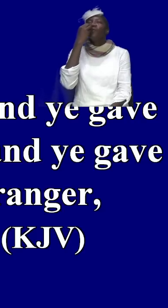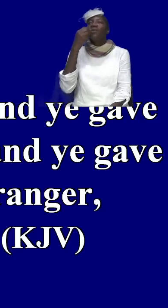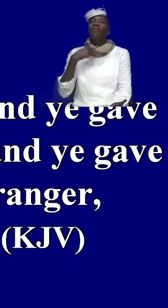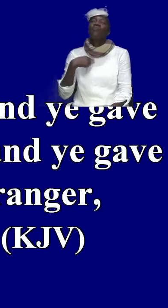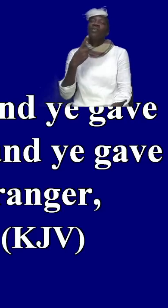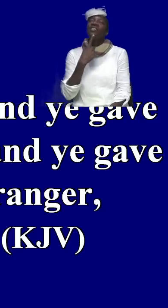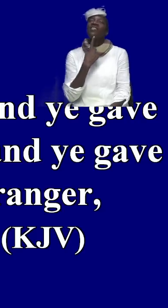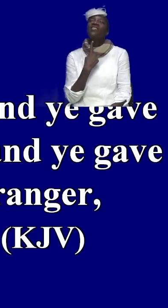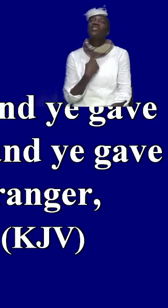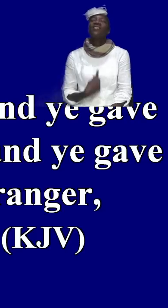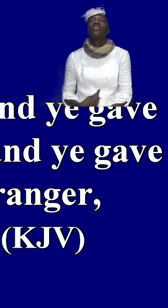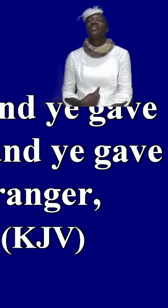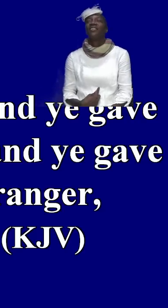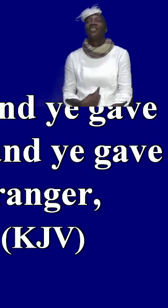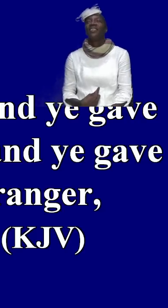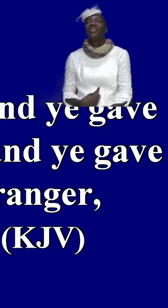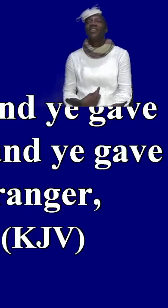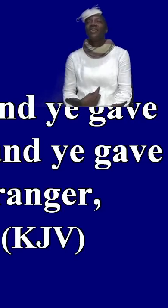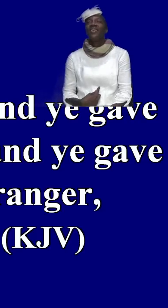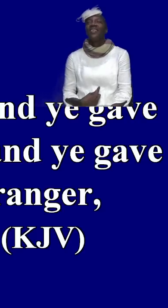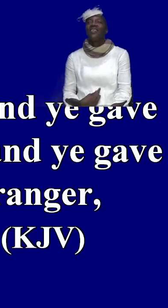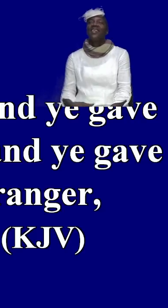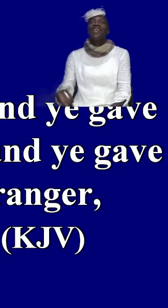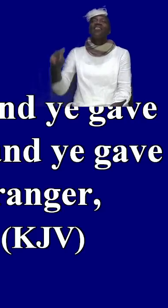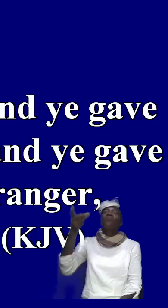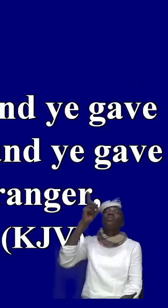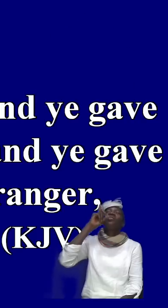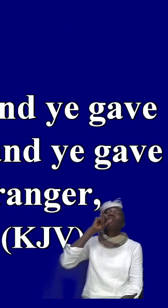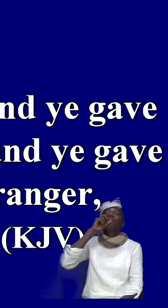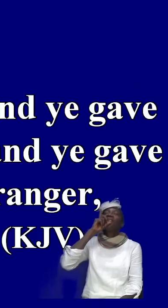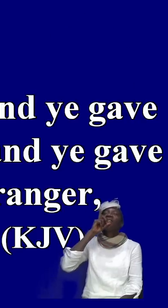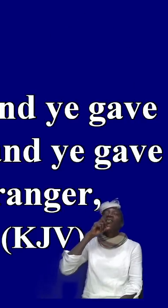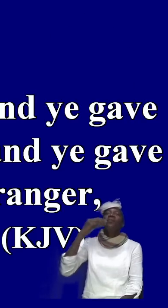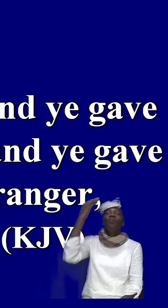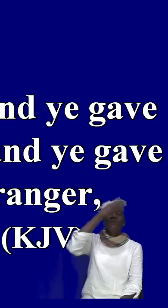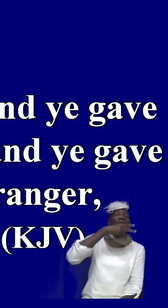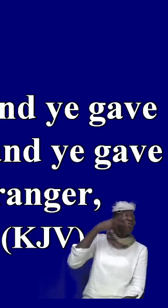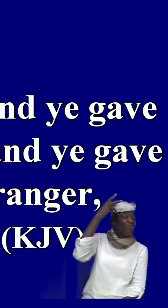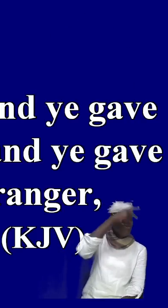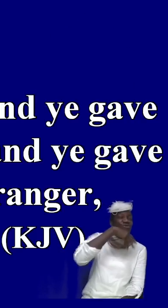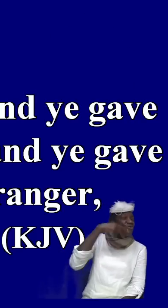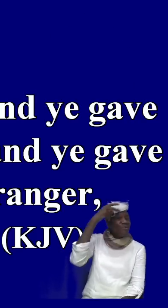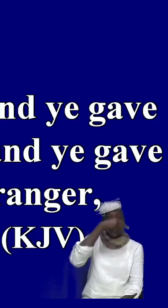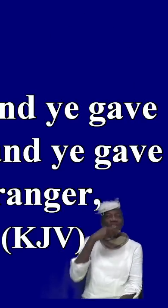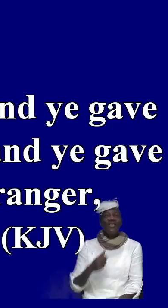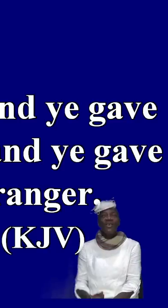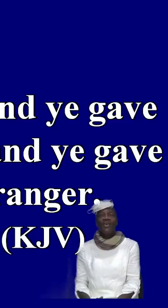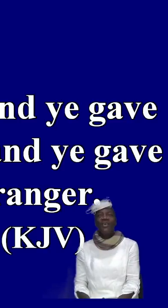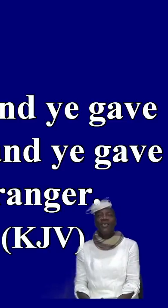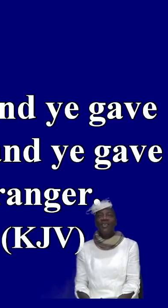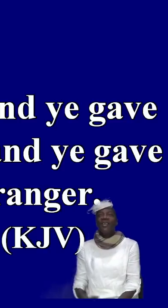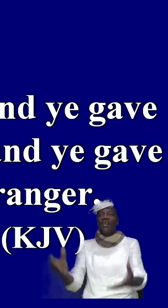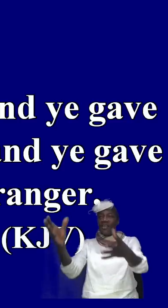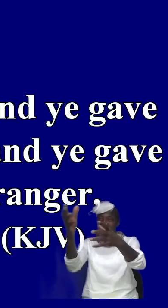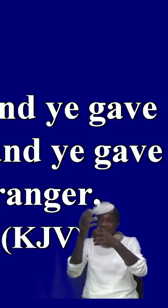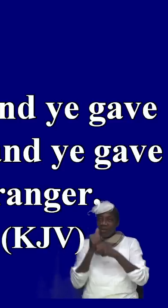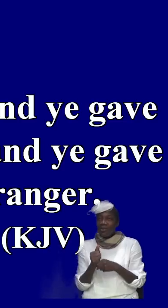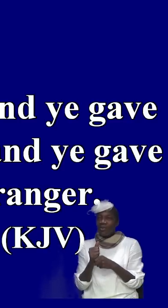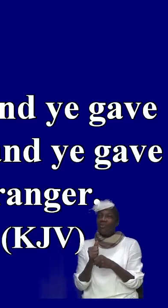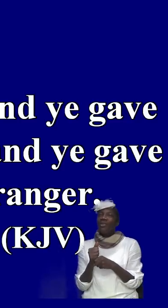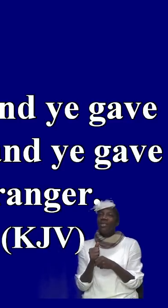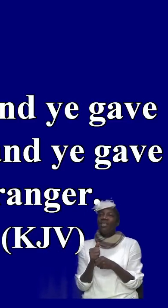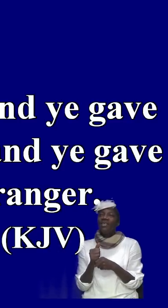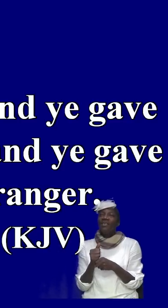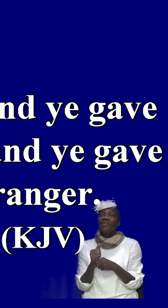I was thirsty, and you gave me drink. I was a stranger, and you took me